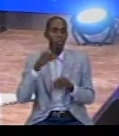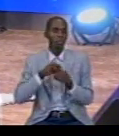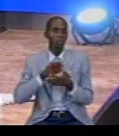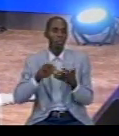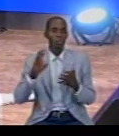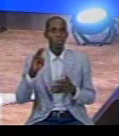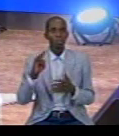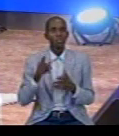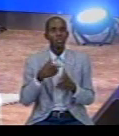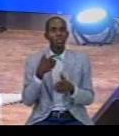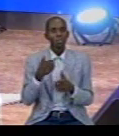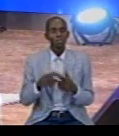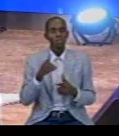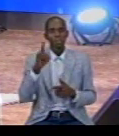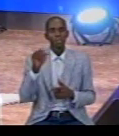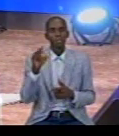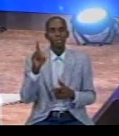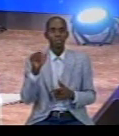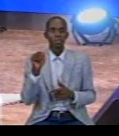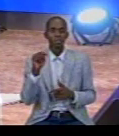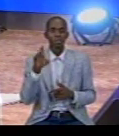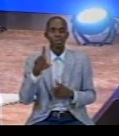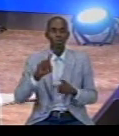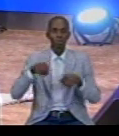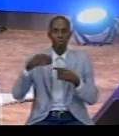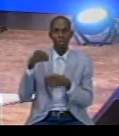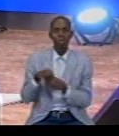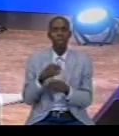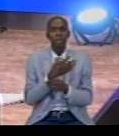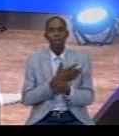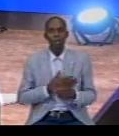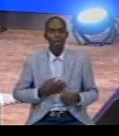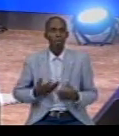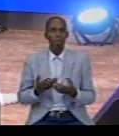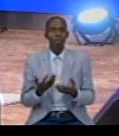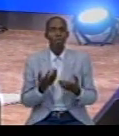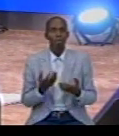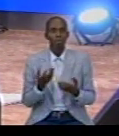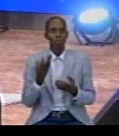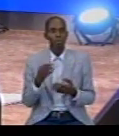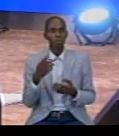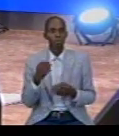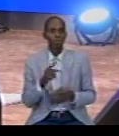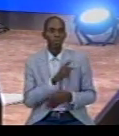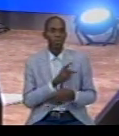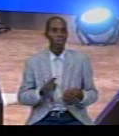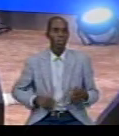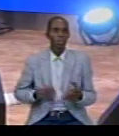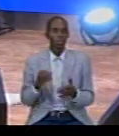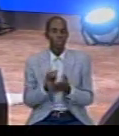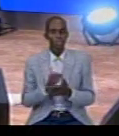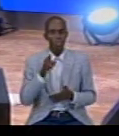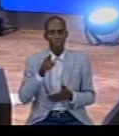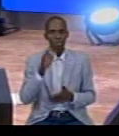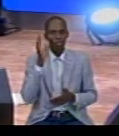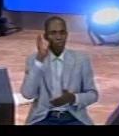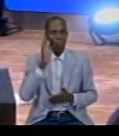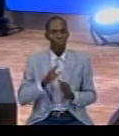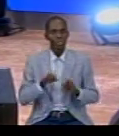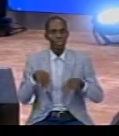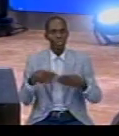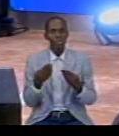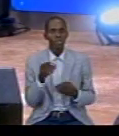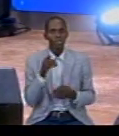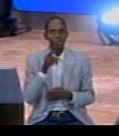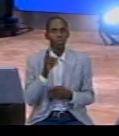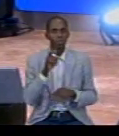tells us, it said, then Daniel went in and desired of the king that he would give